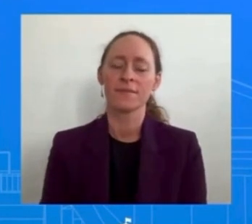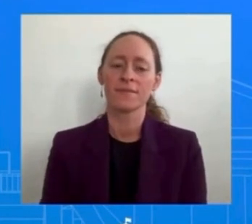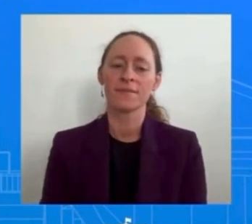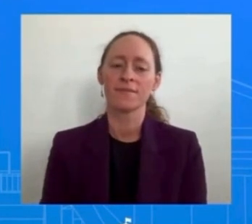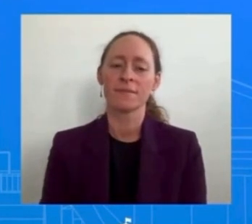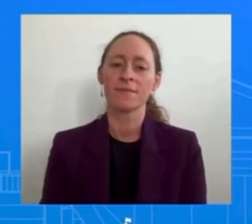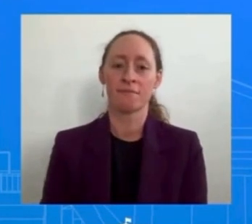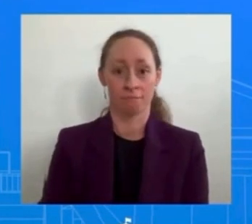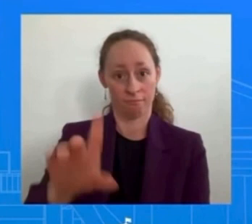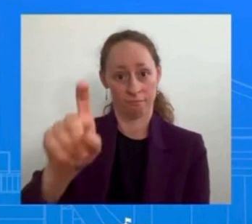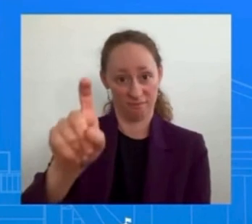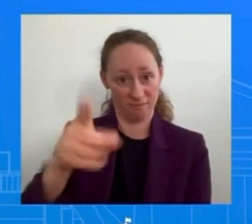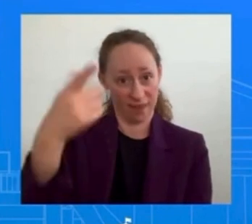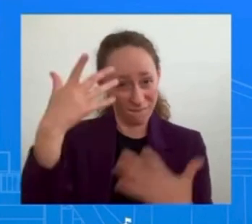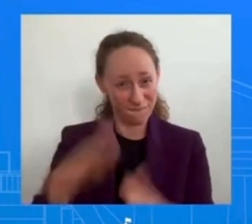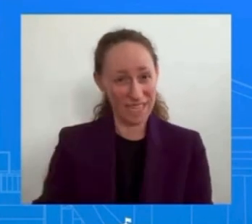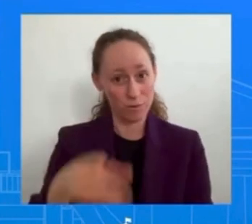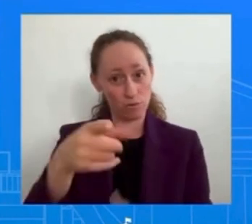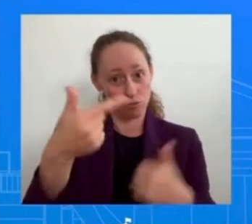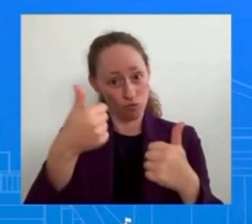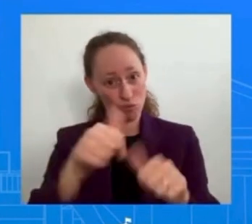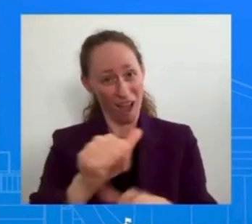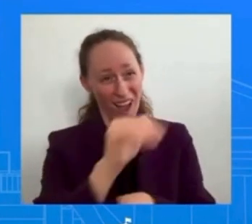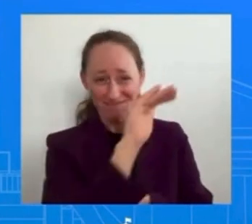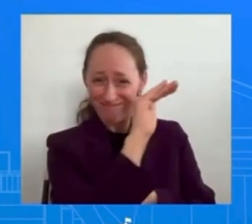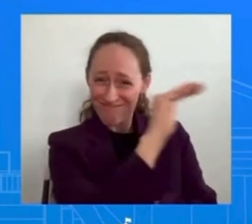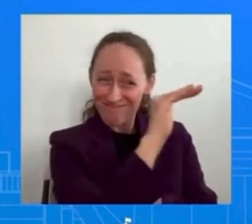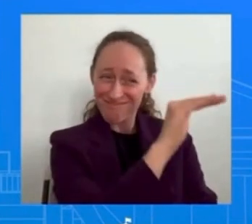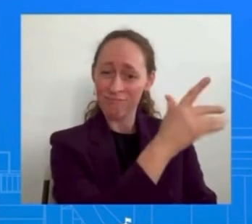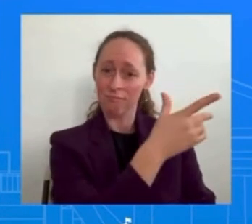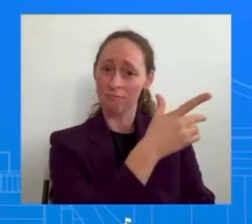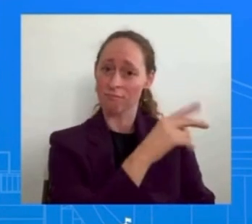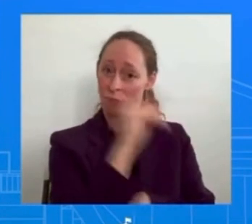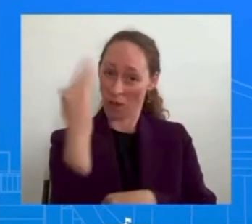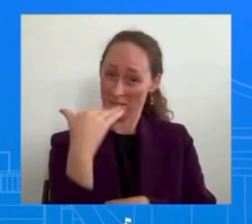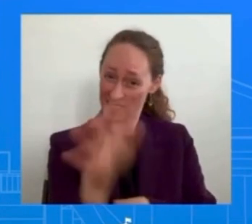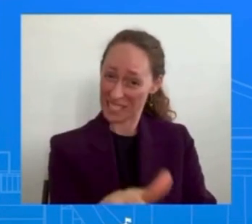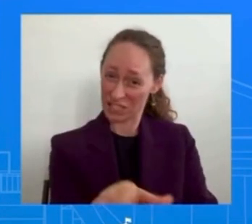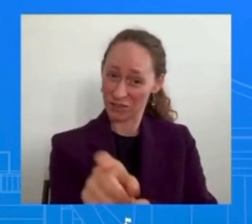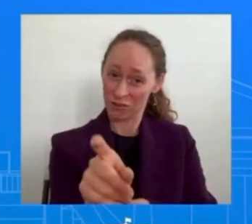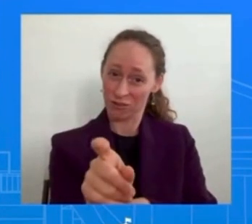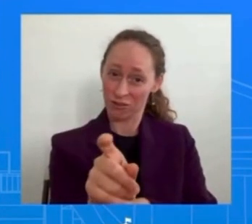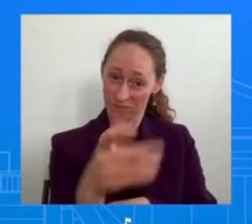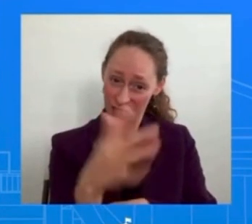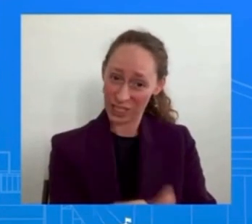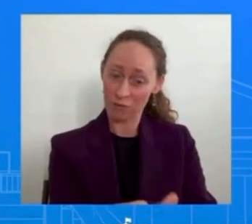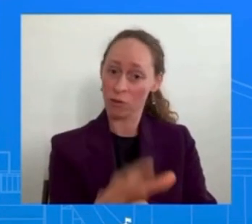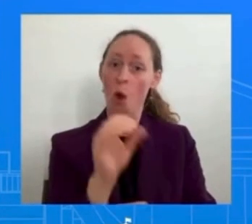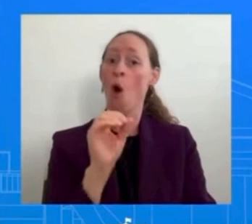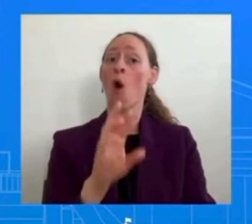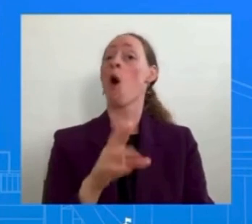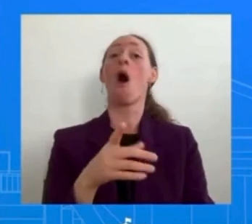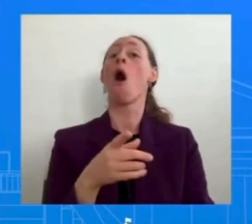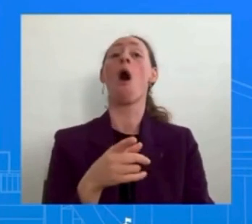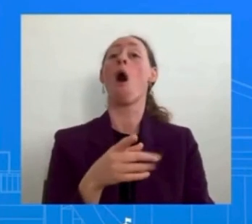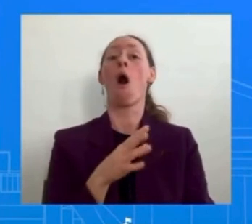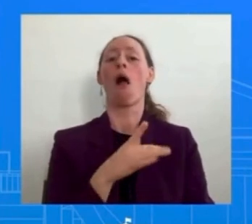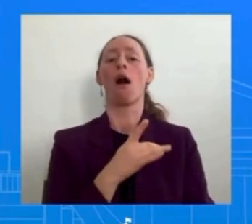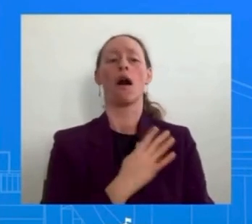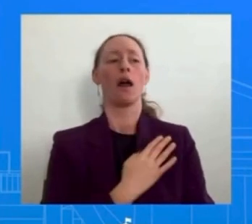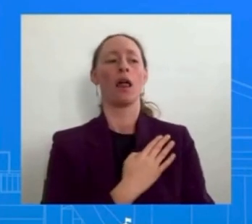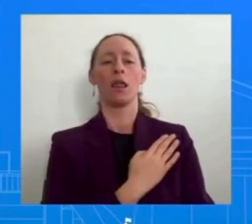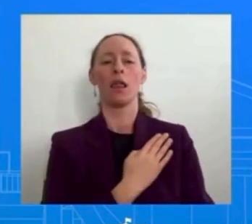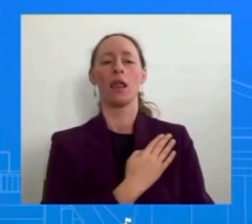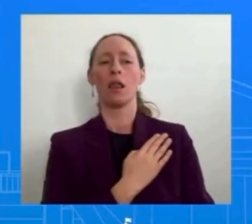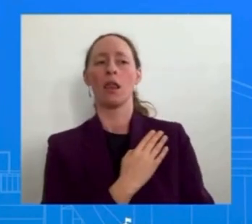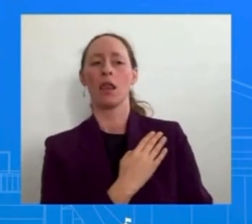there been any success, either directly or indirectly? Has there been any attempts made since this statement has been put out? So look, we do have